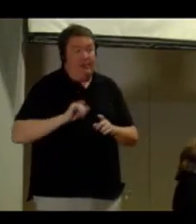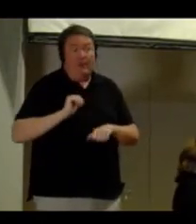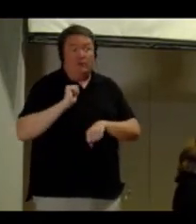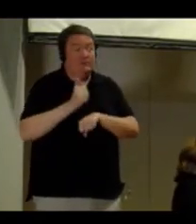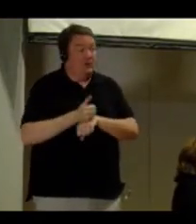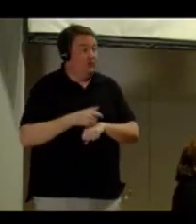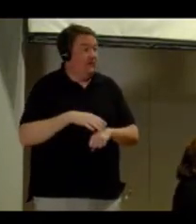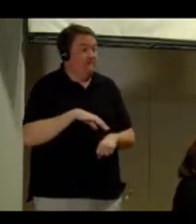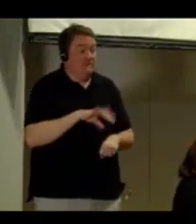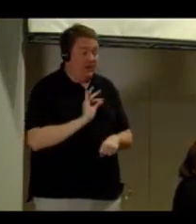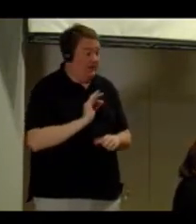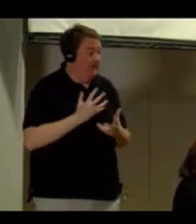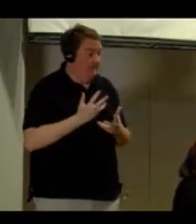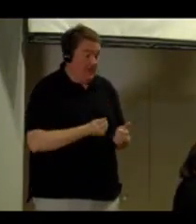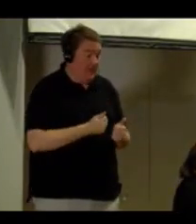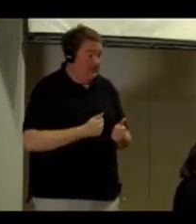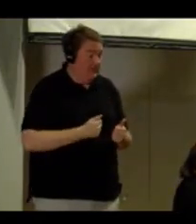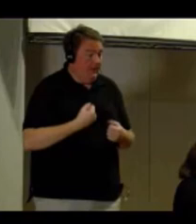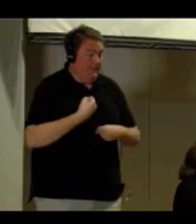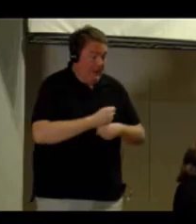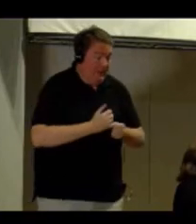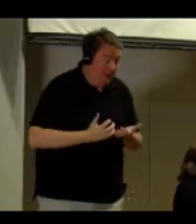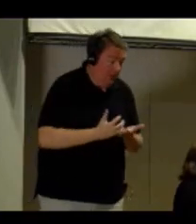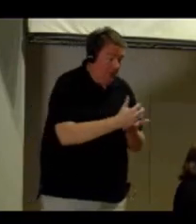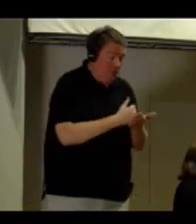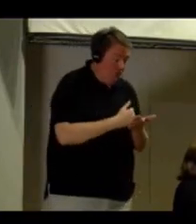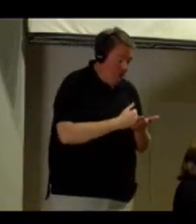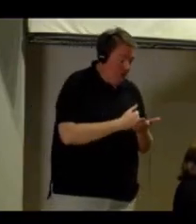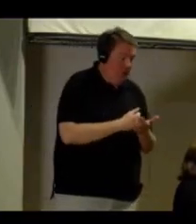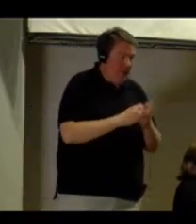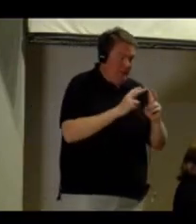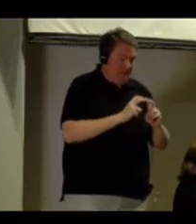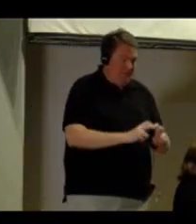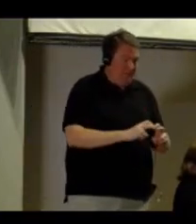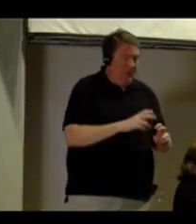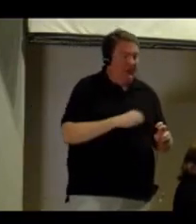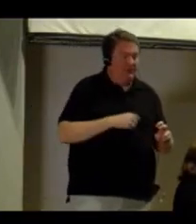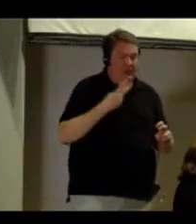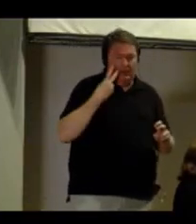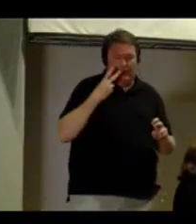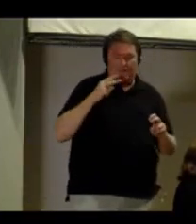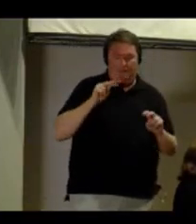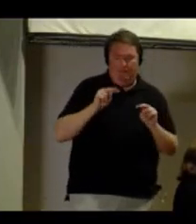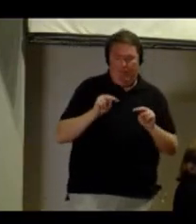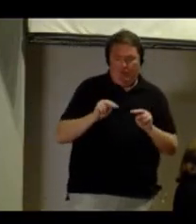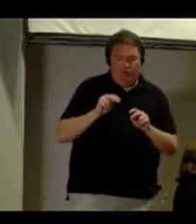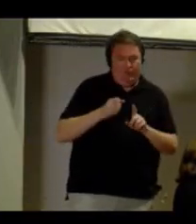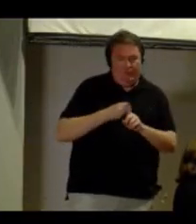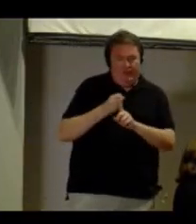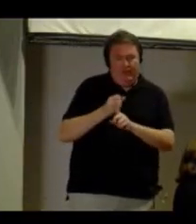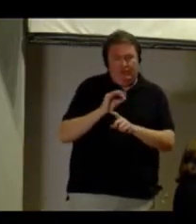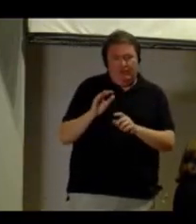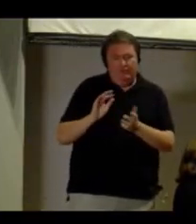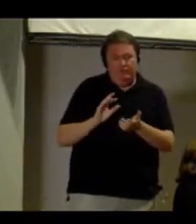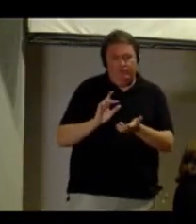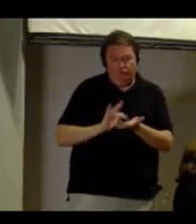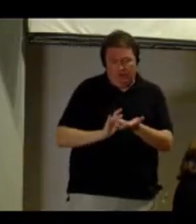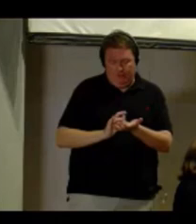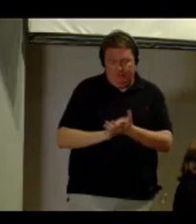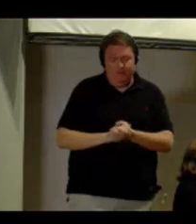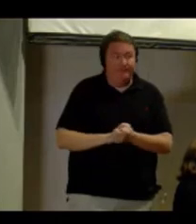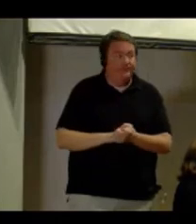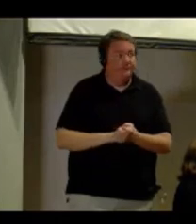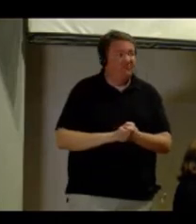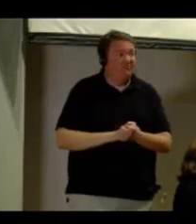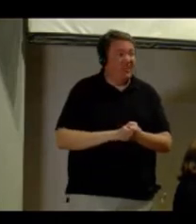very quickly, create collections of them, and monitor the effects of different sorts of drugs when you administer those drugs at scale. That's